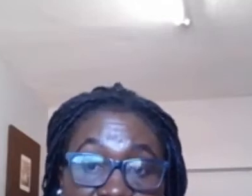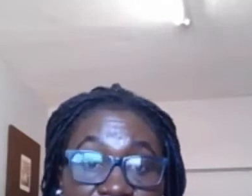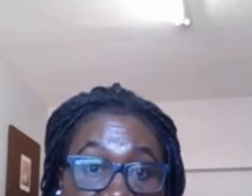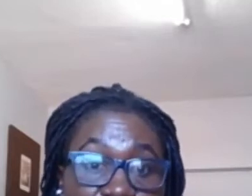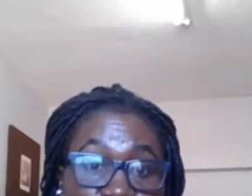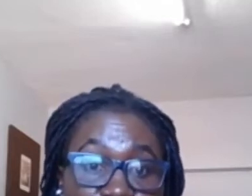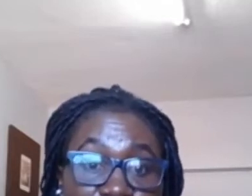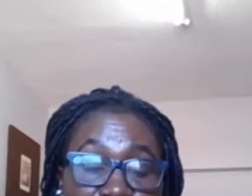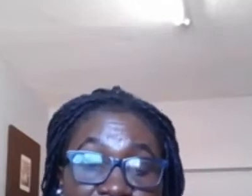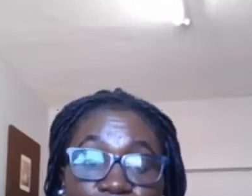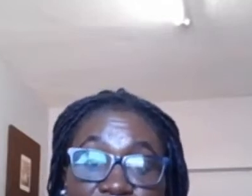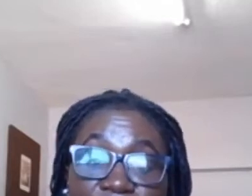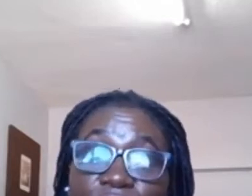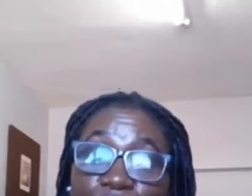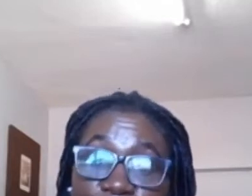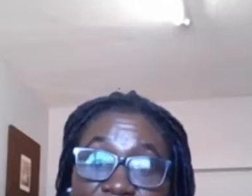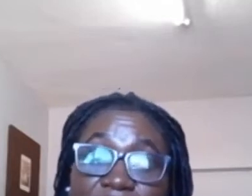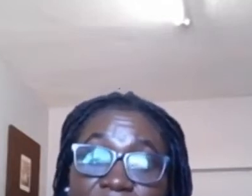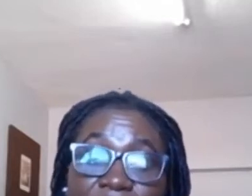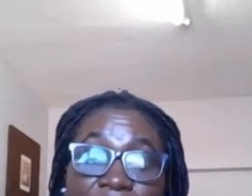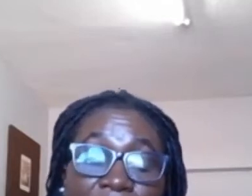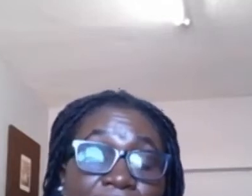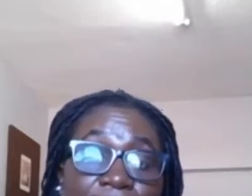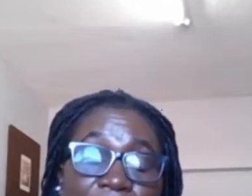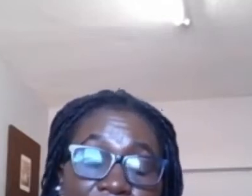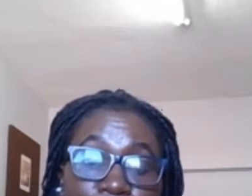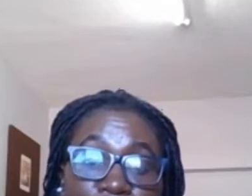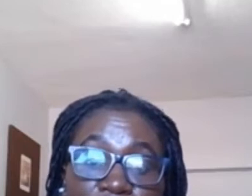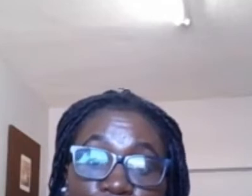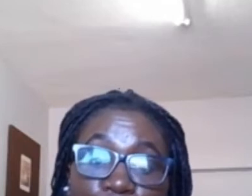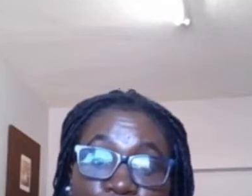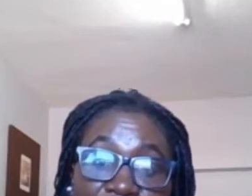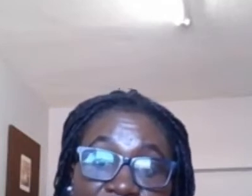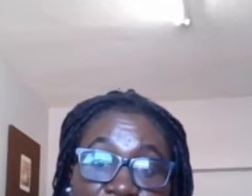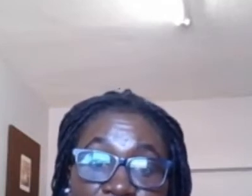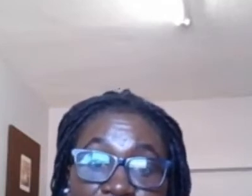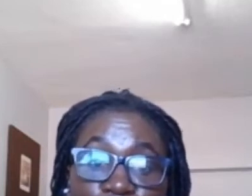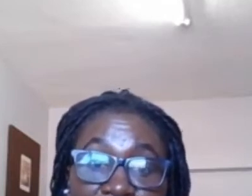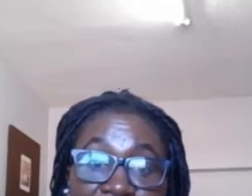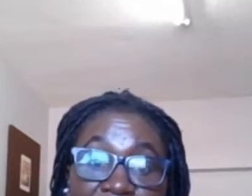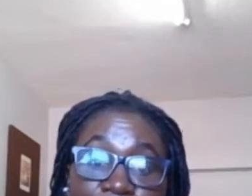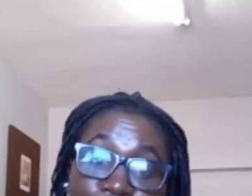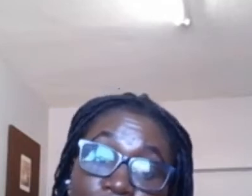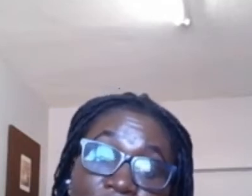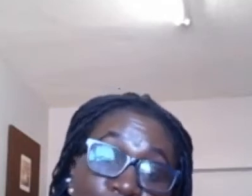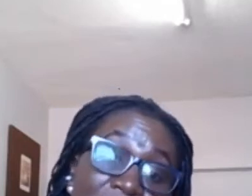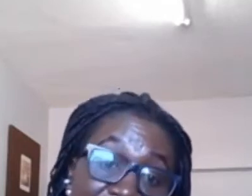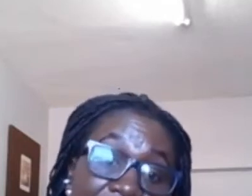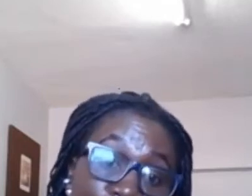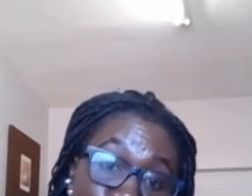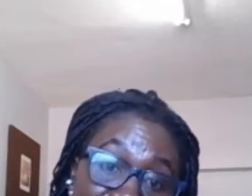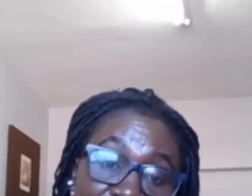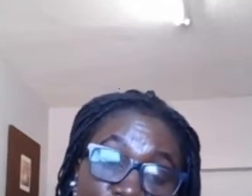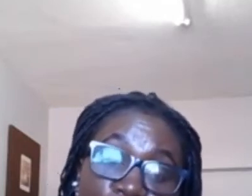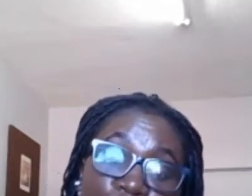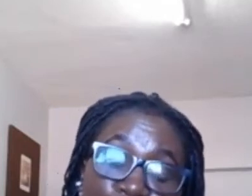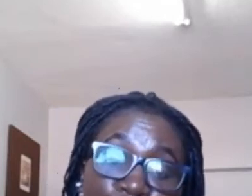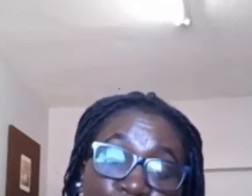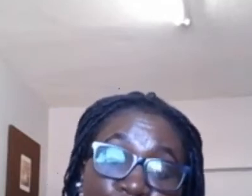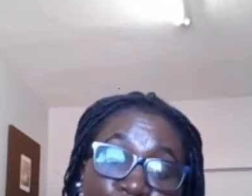Well, elephants tend to be aggressive when they feel threatened, and this is especially common in areas where they are